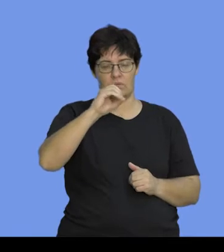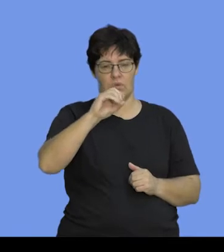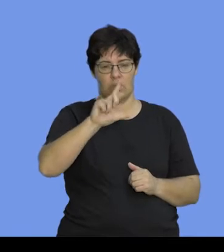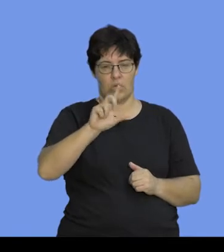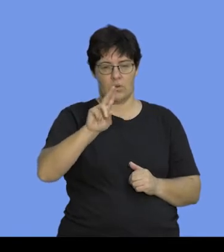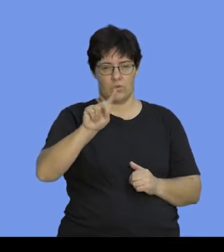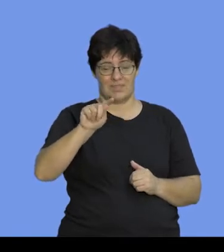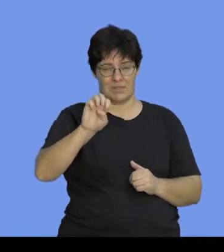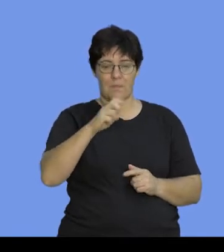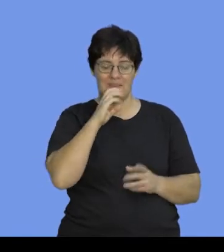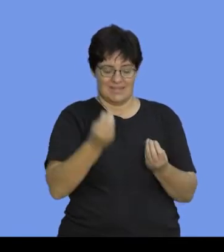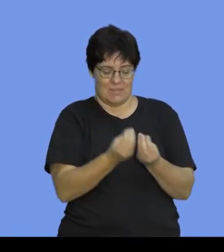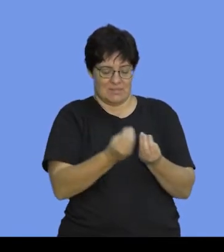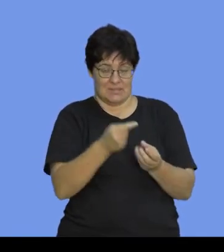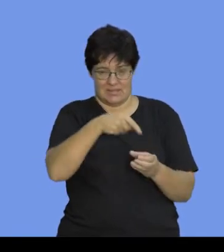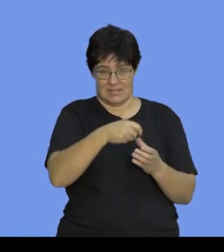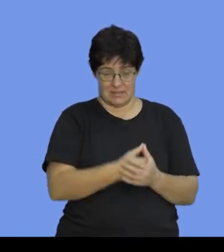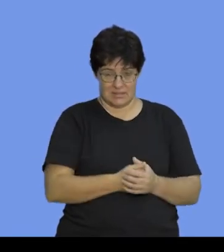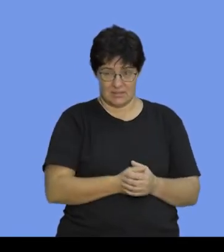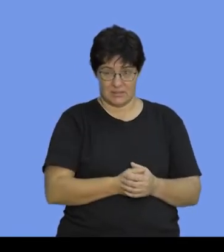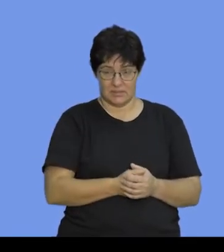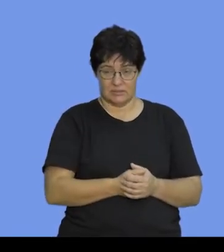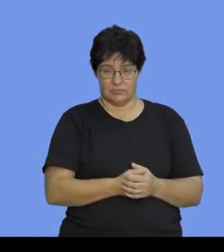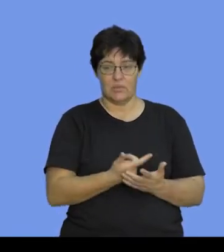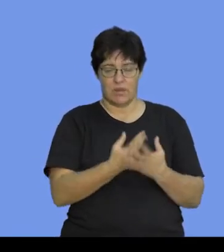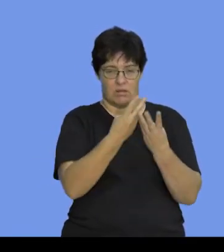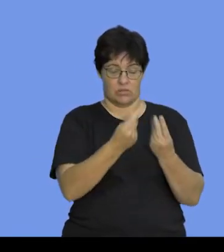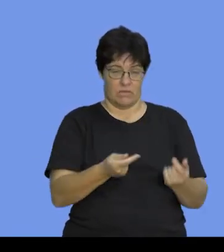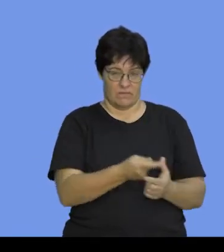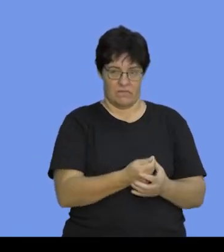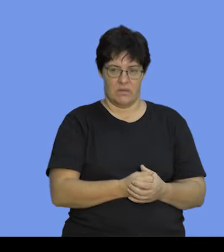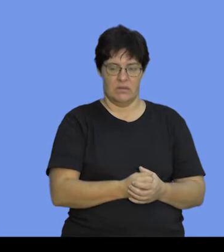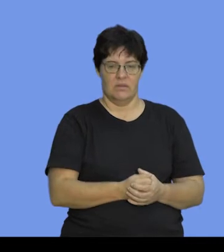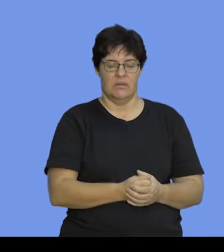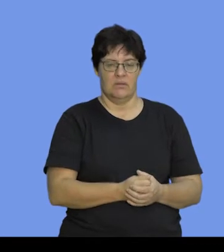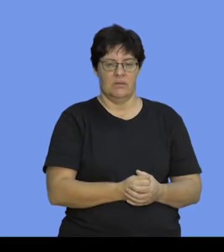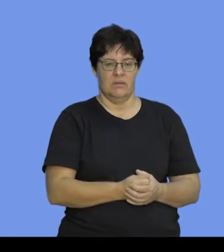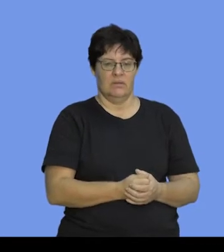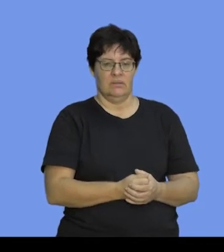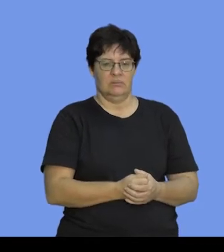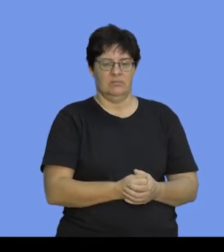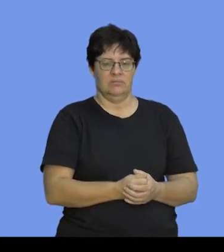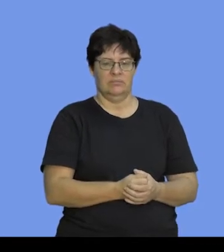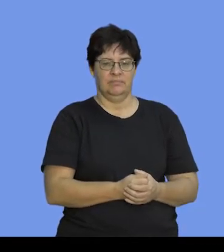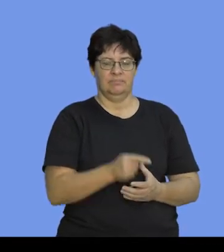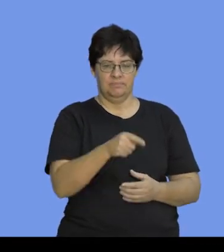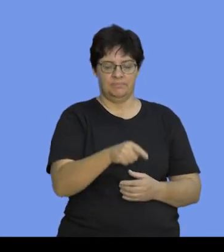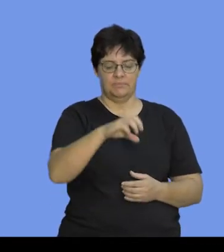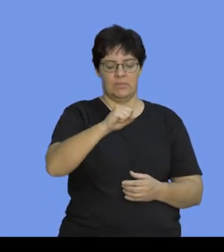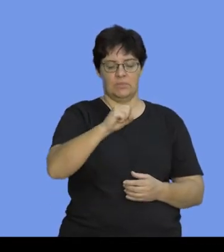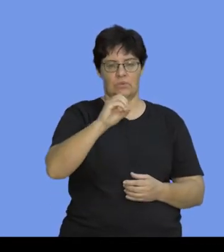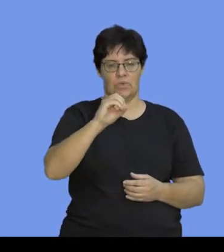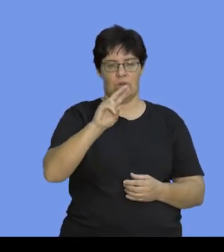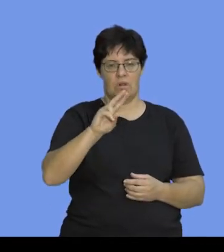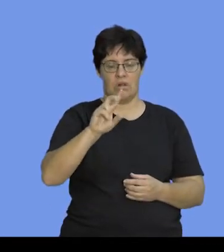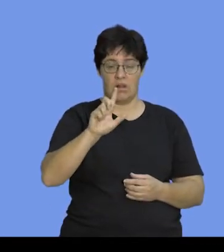as in a substance. A solute is the substance that actually dissolves, okay? So we'll use this term quite a lot. And then a